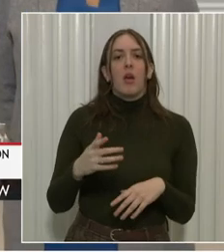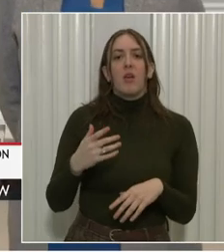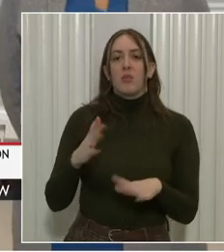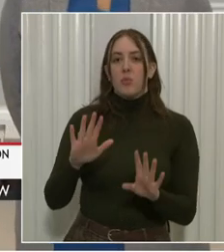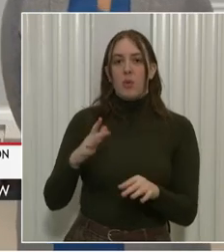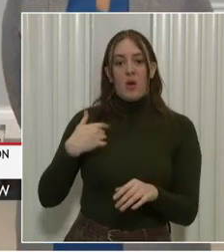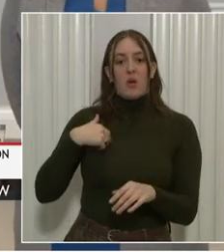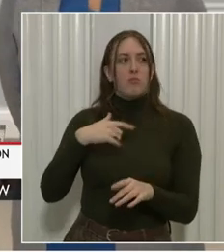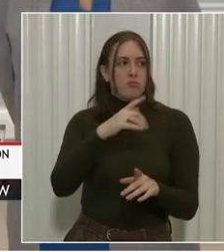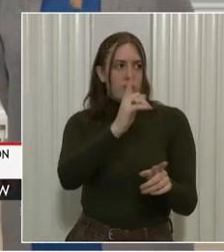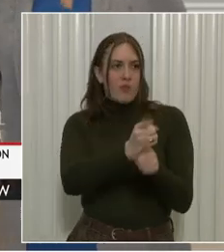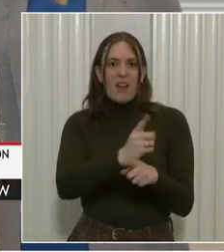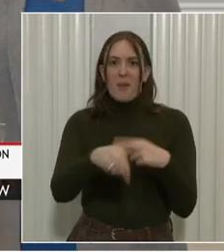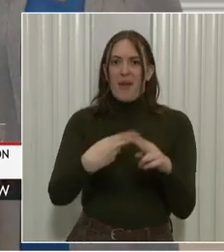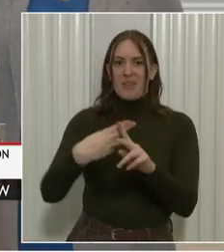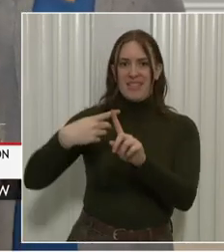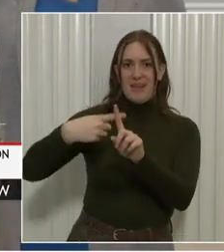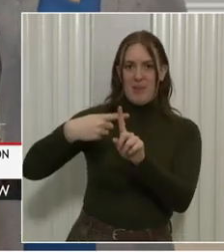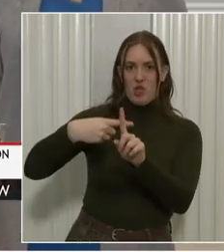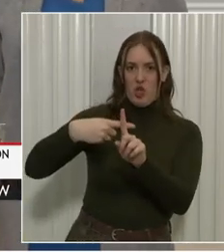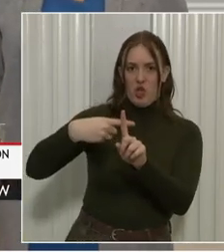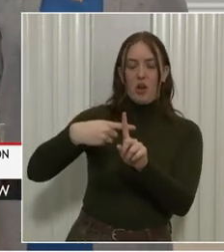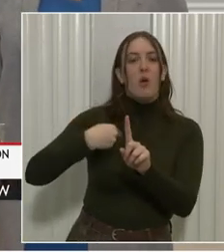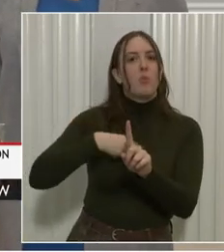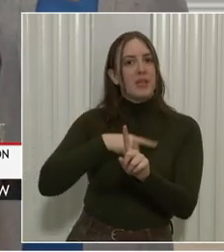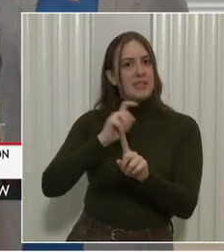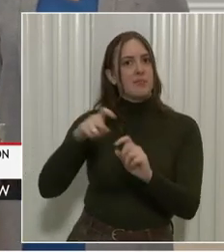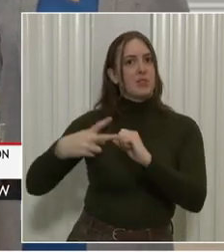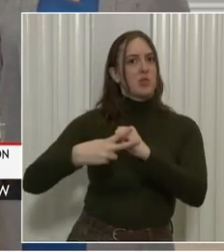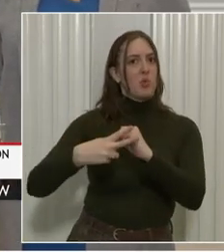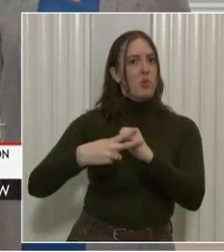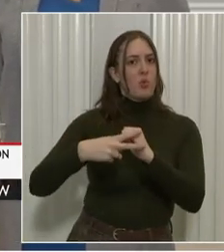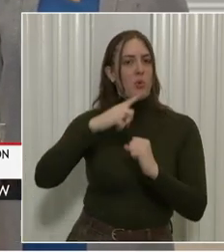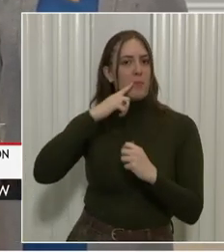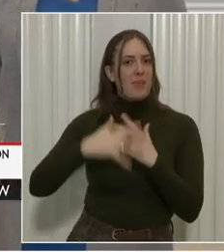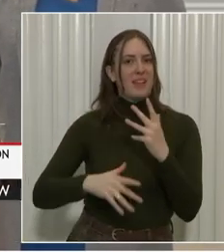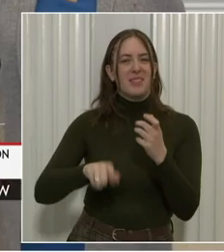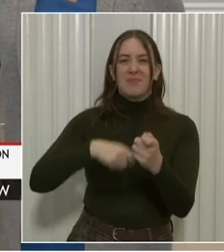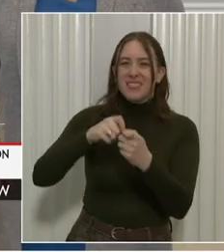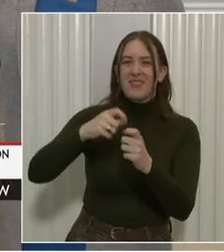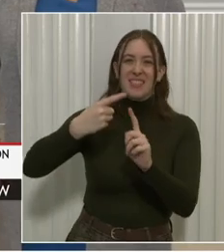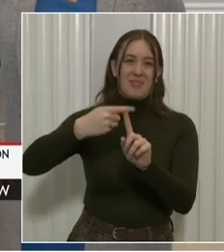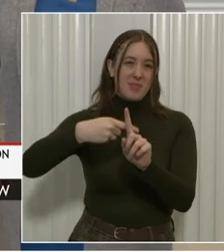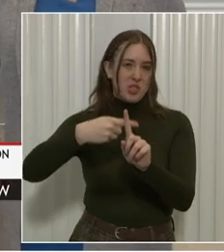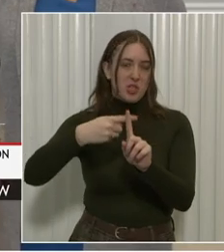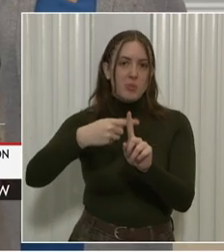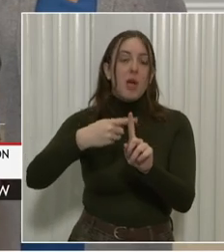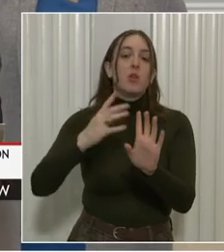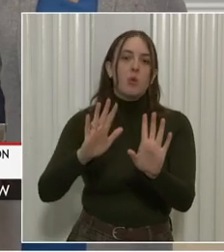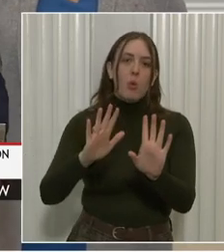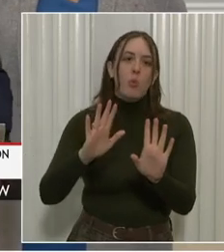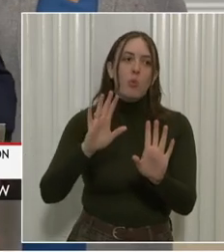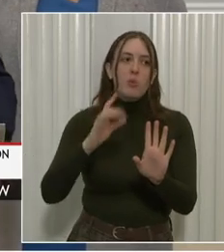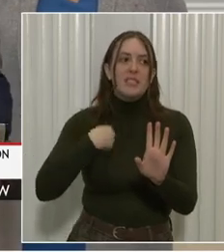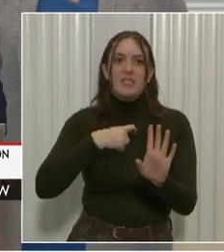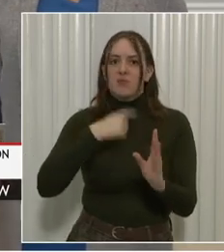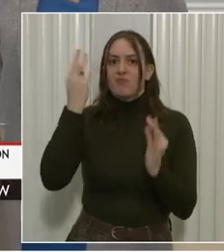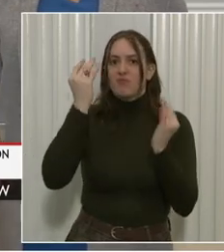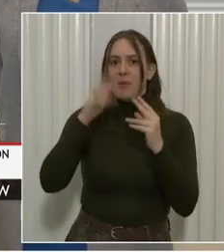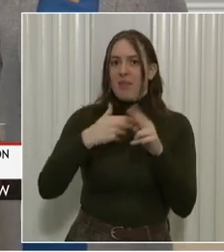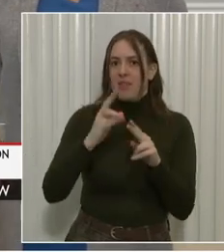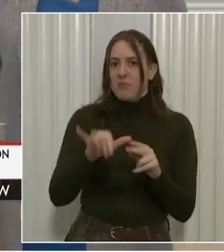tight temperature range. So we want to make sure that as we roll this out, we do this really, really well, because the other part of this program